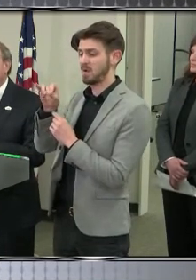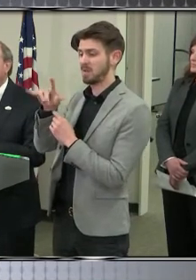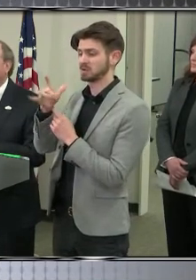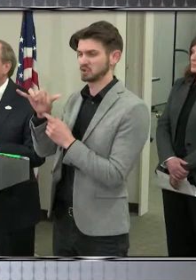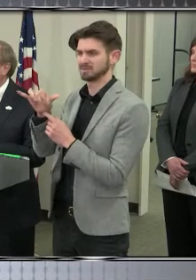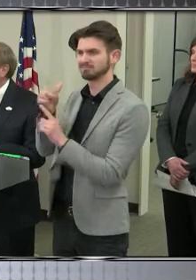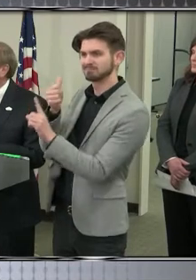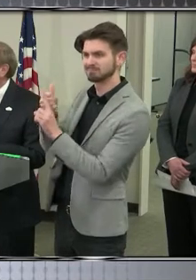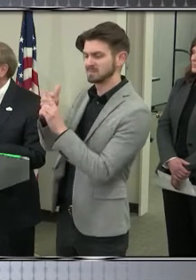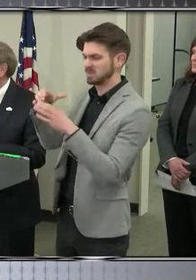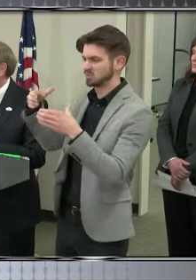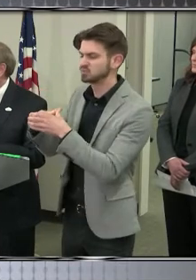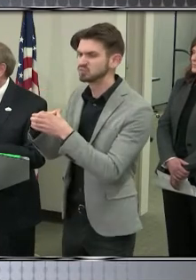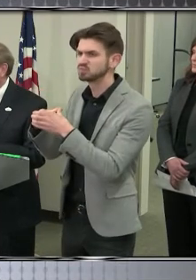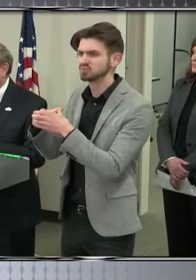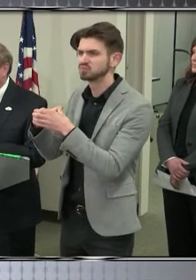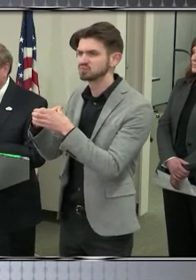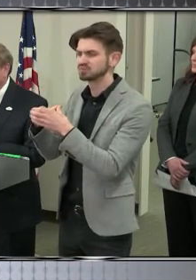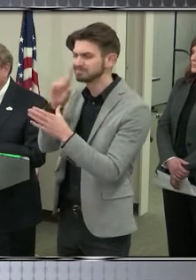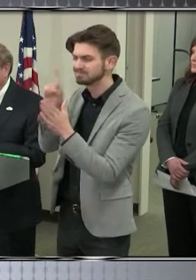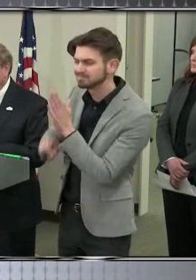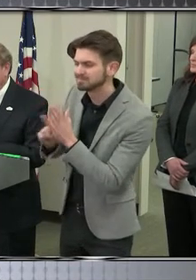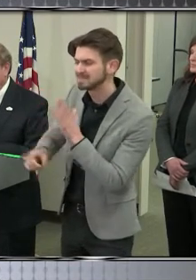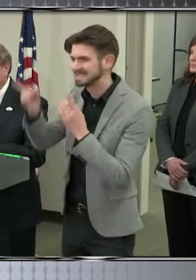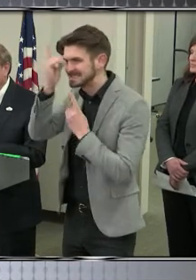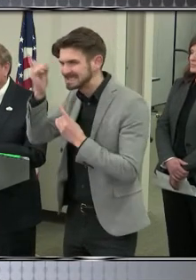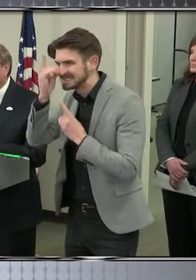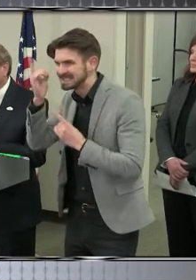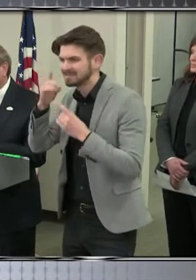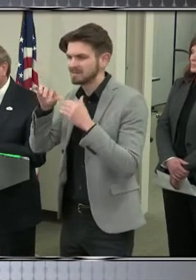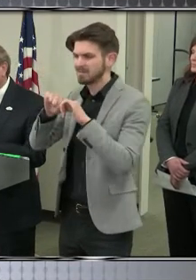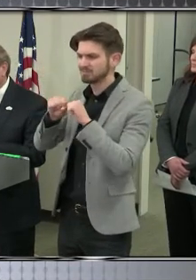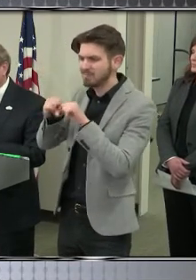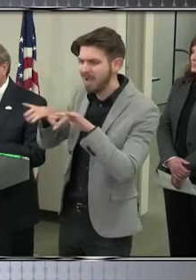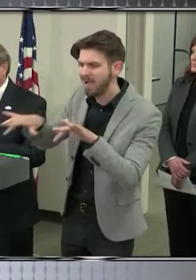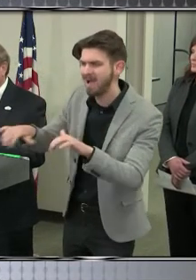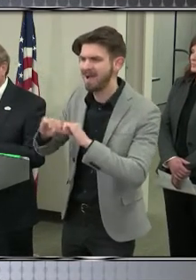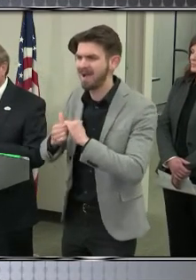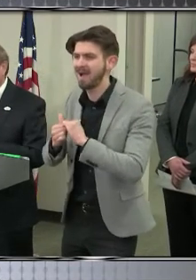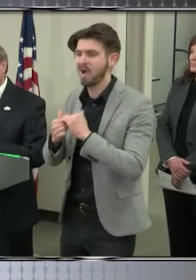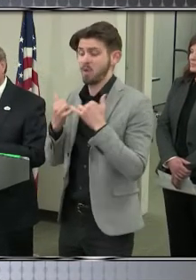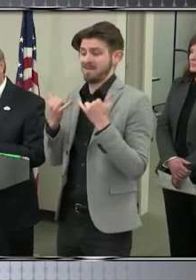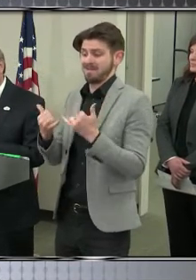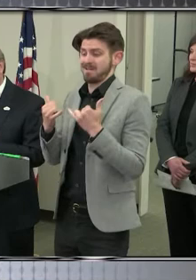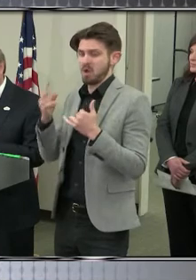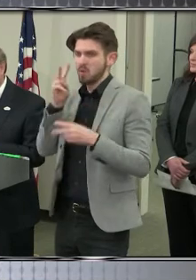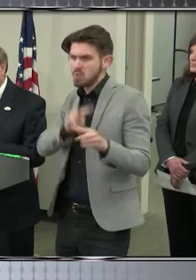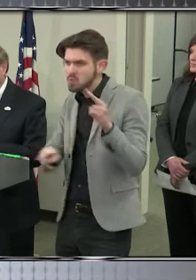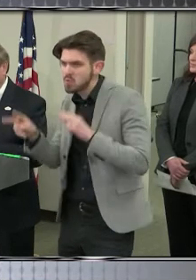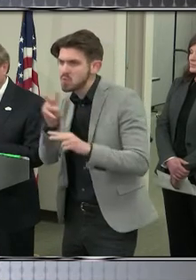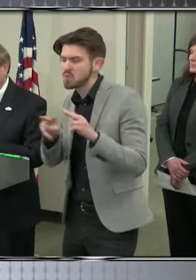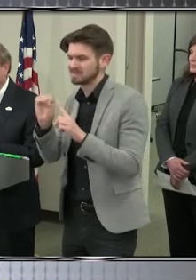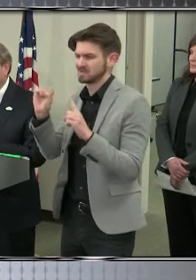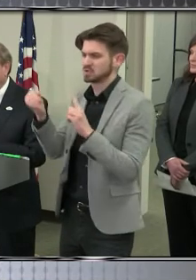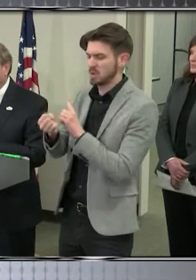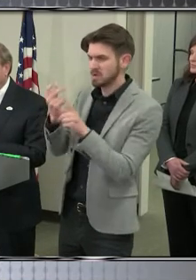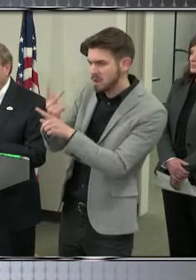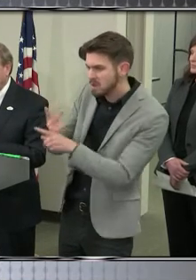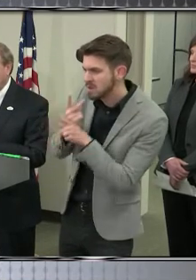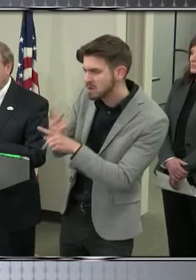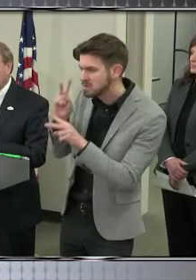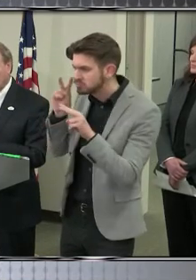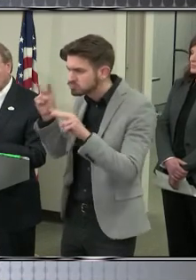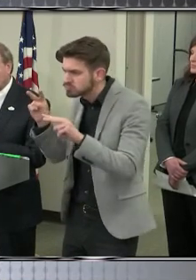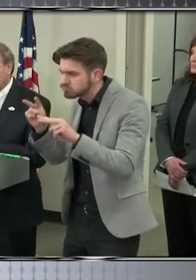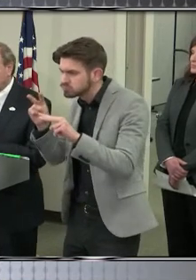diseases, is a core function of public health. We're currently monitoring the situation very carefully and are